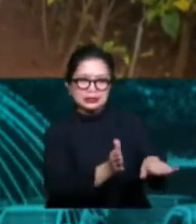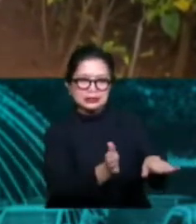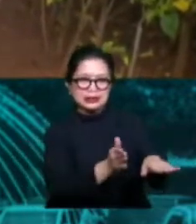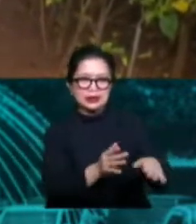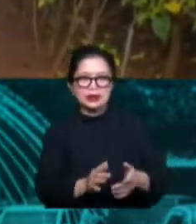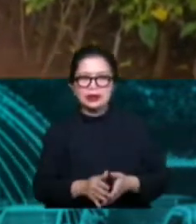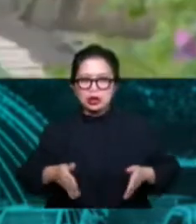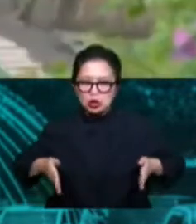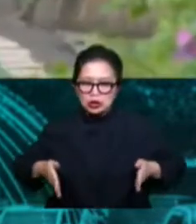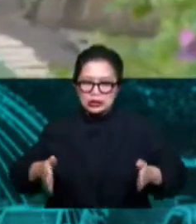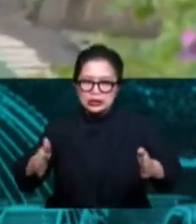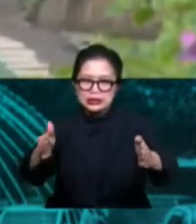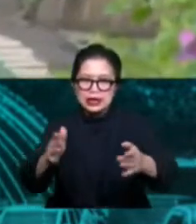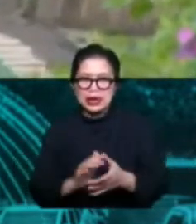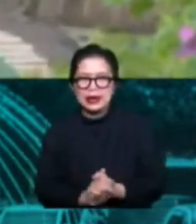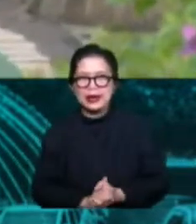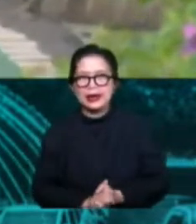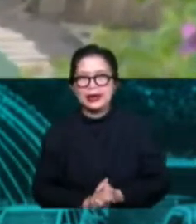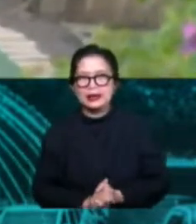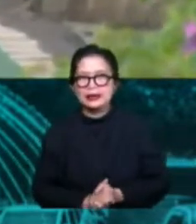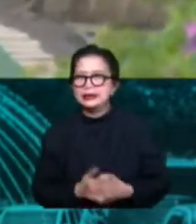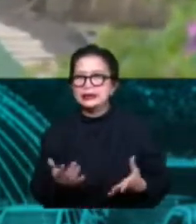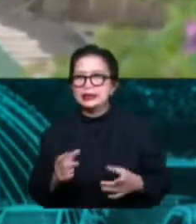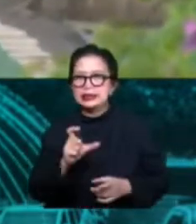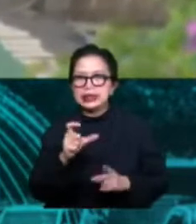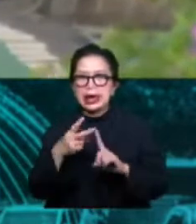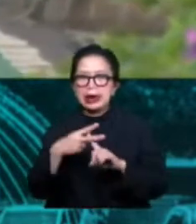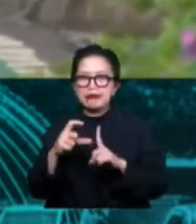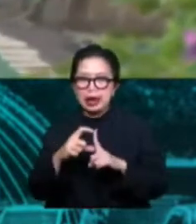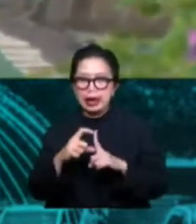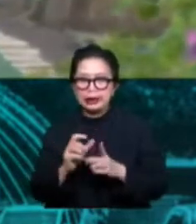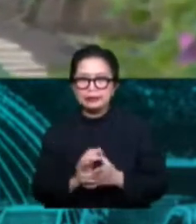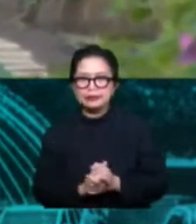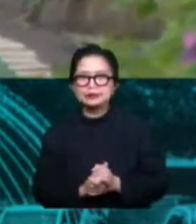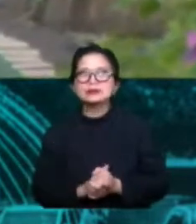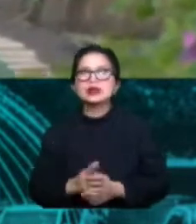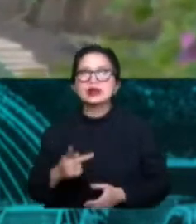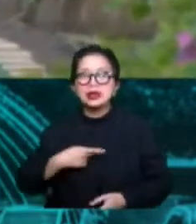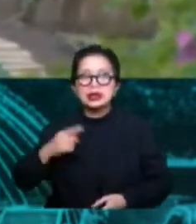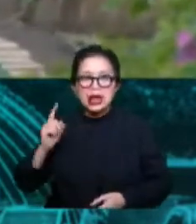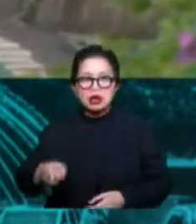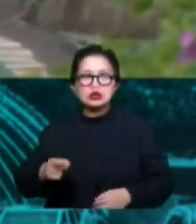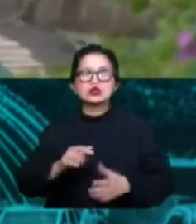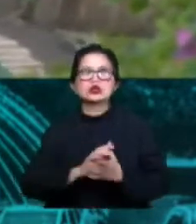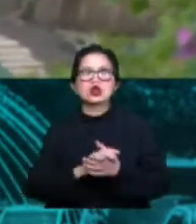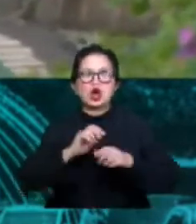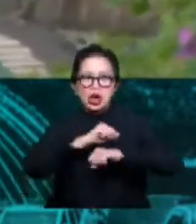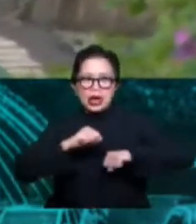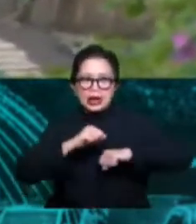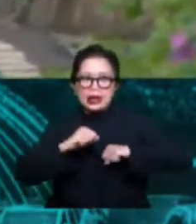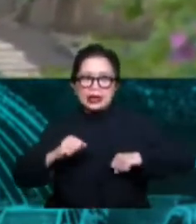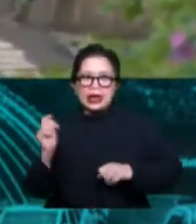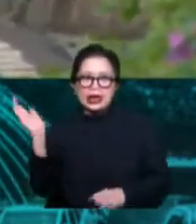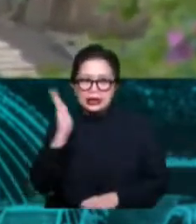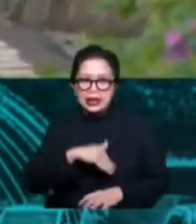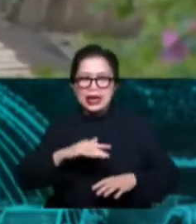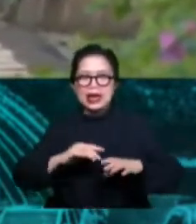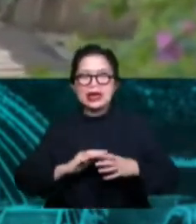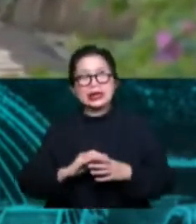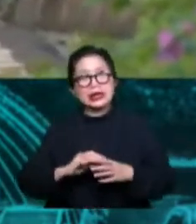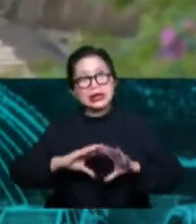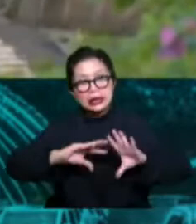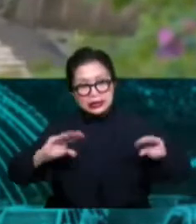exercise also during the day. If we can exercise, is also reducing the NCD.